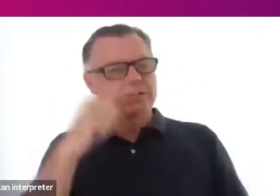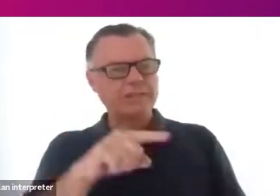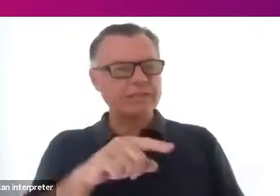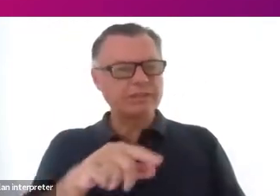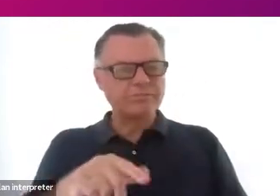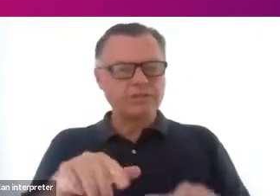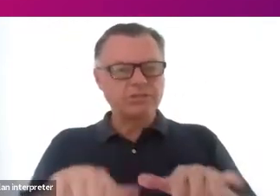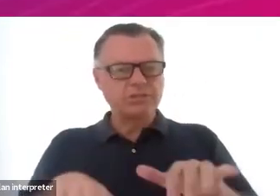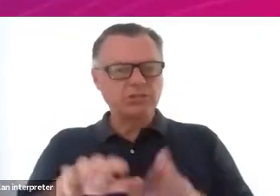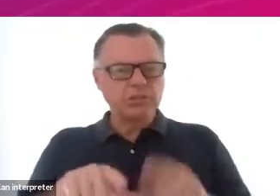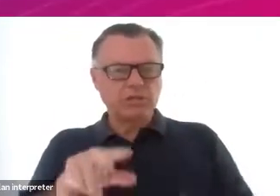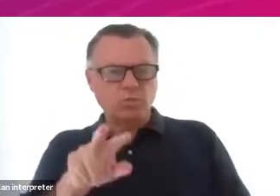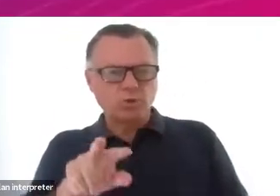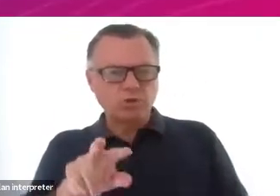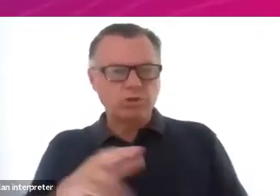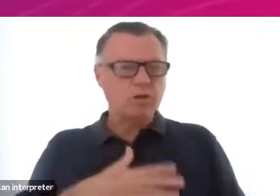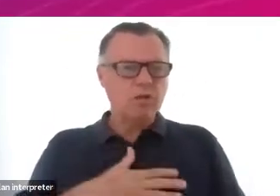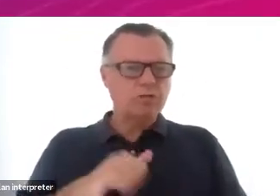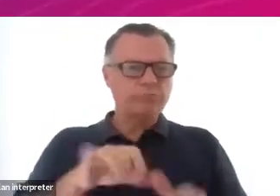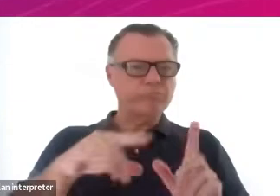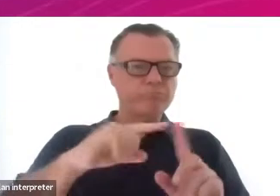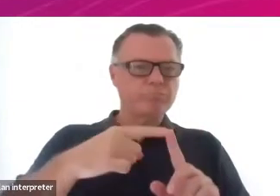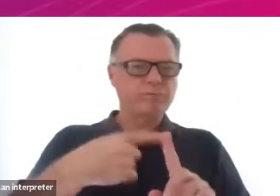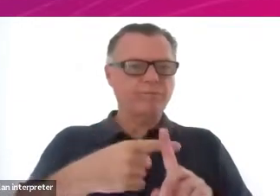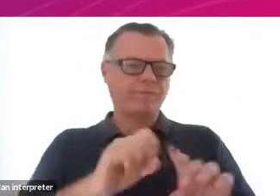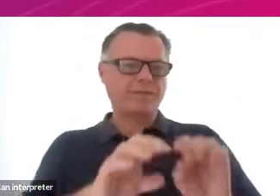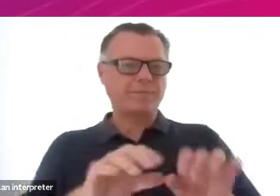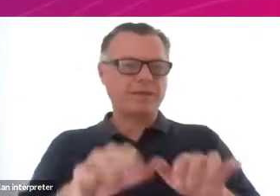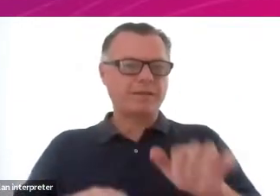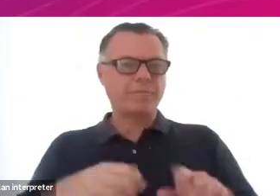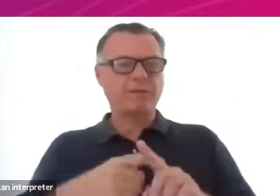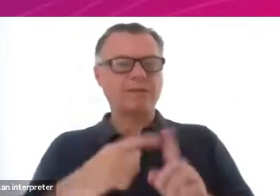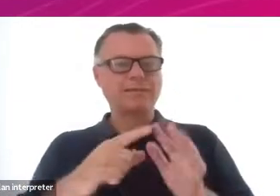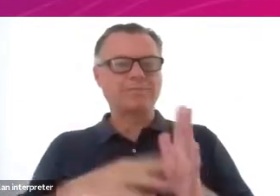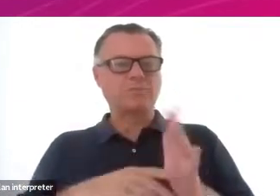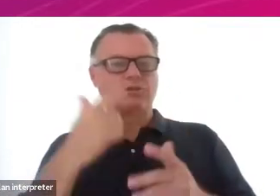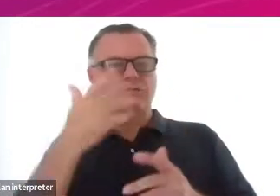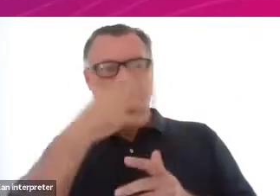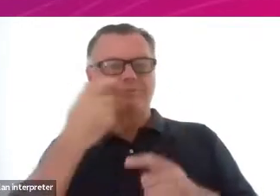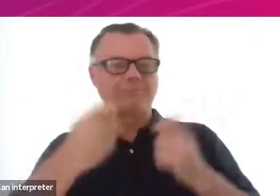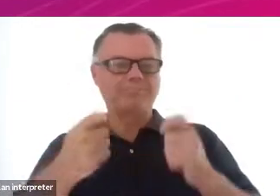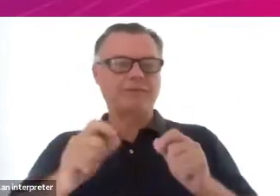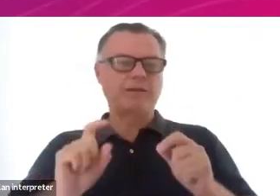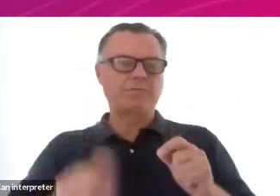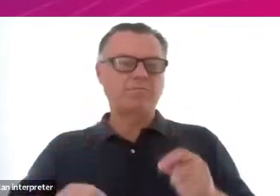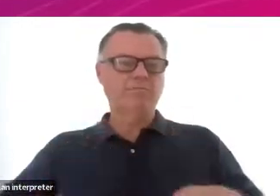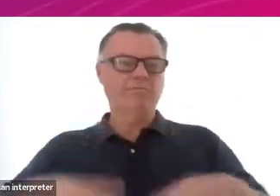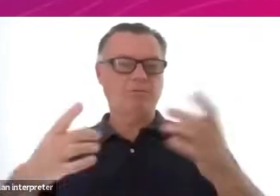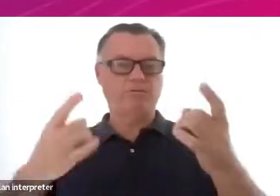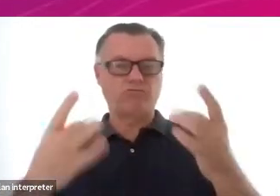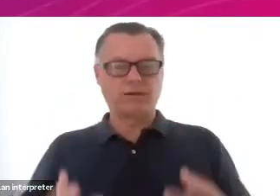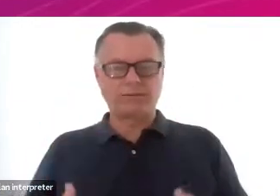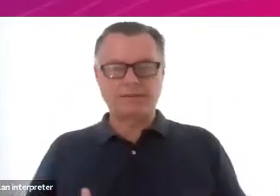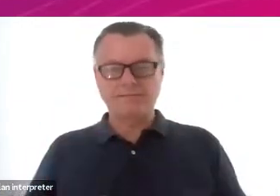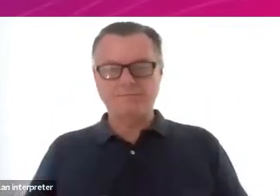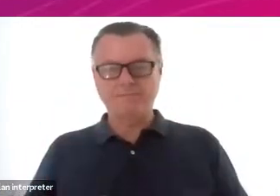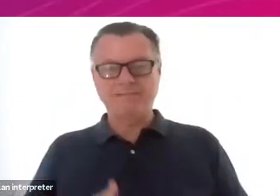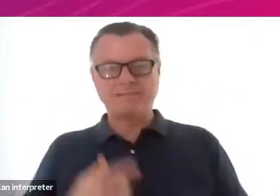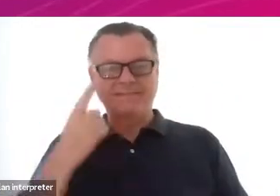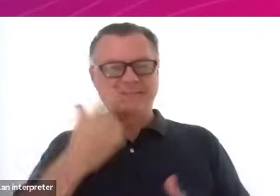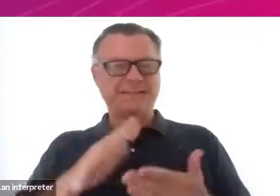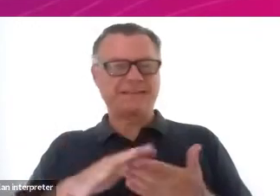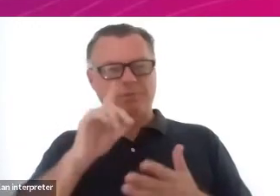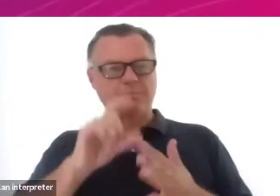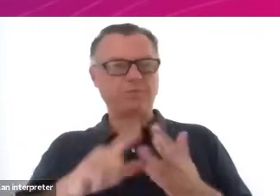your fingers on those emojis. All right, friends, let's dig into the remarkable startups and how they're actually getting this